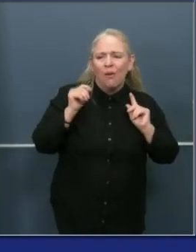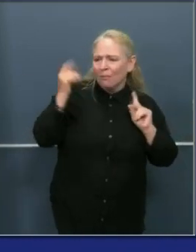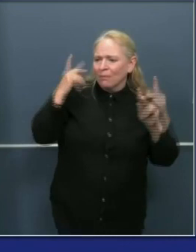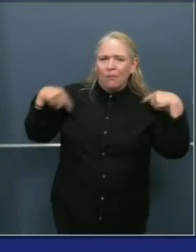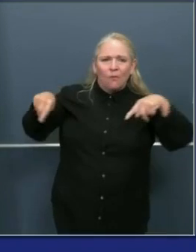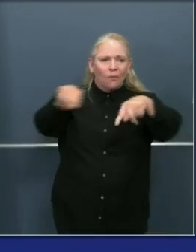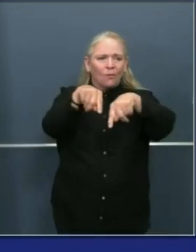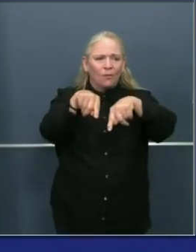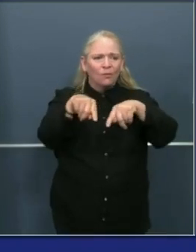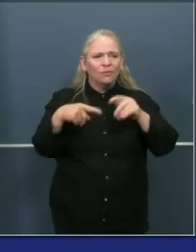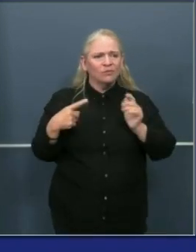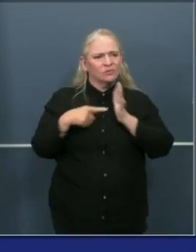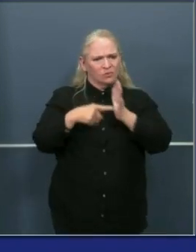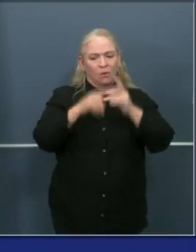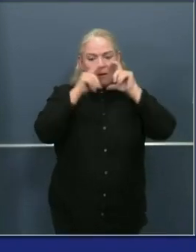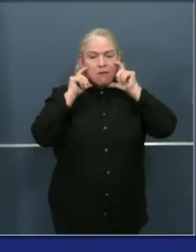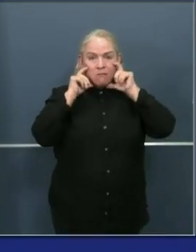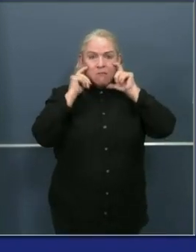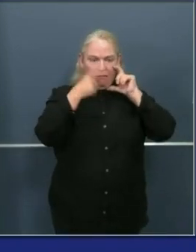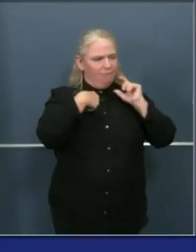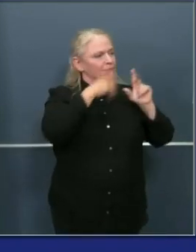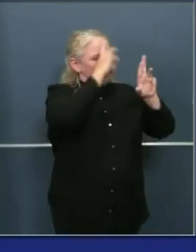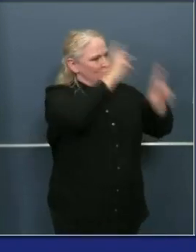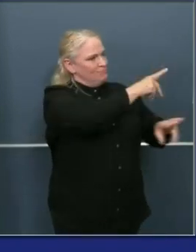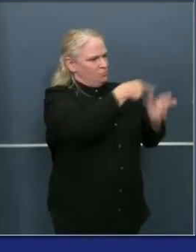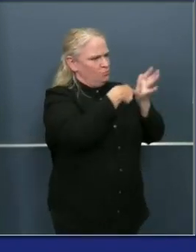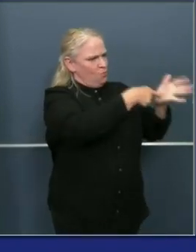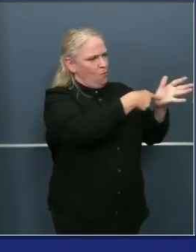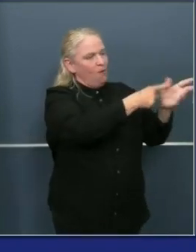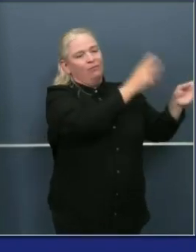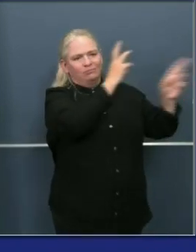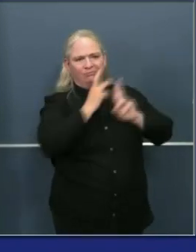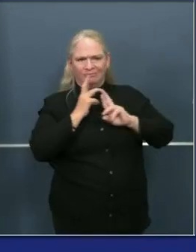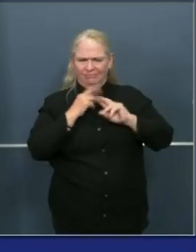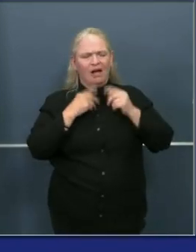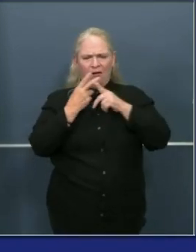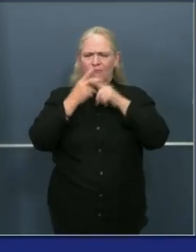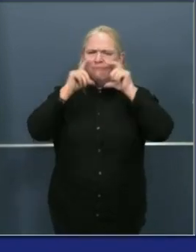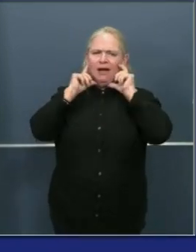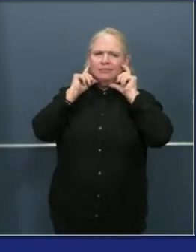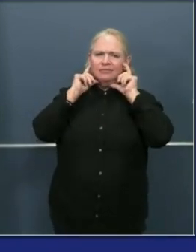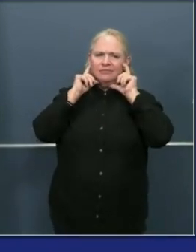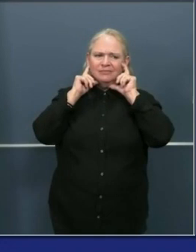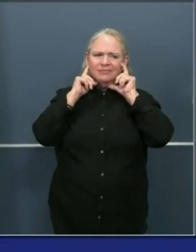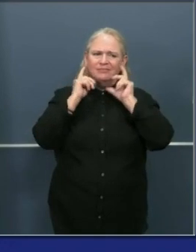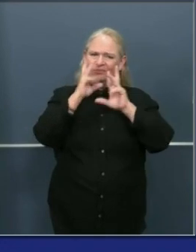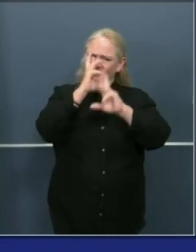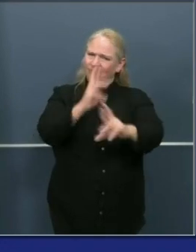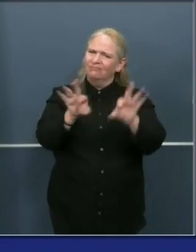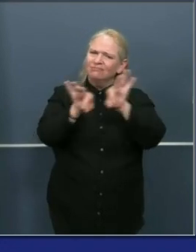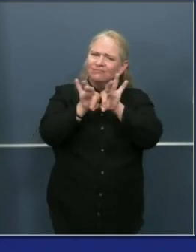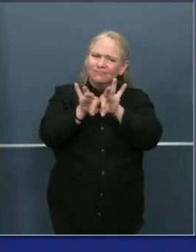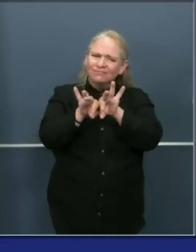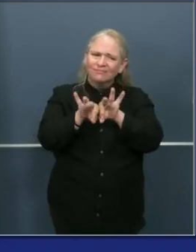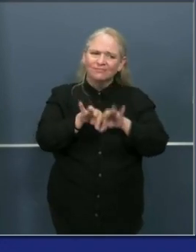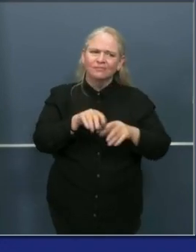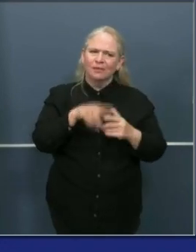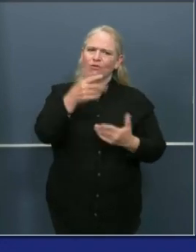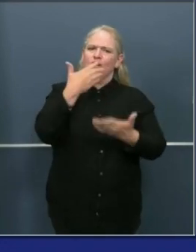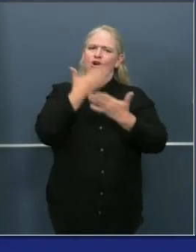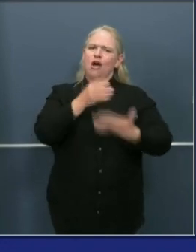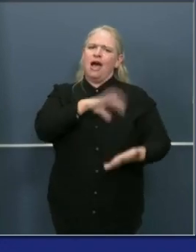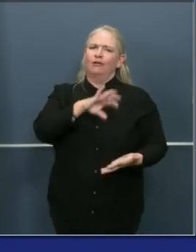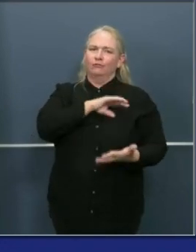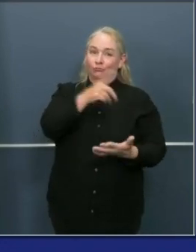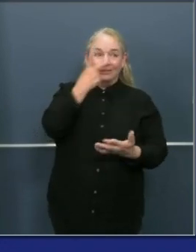respect, sign of responsibility. It's also a demonstration, I believe, of character to meet a moment head